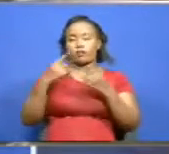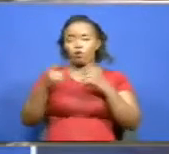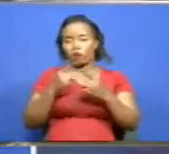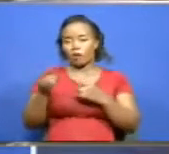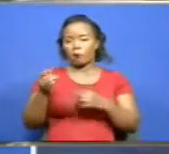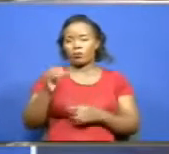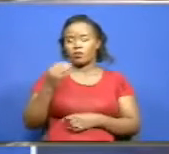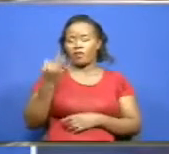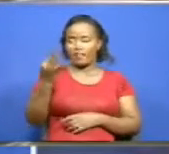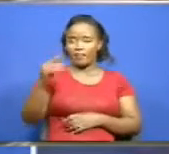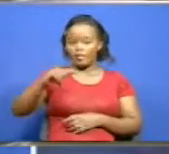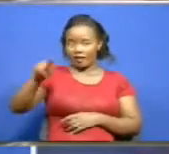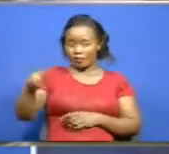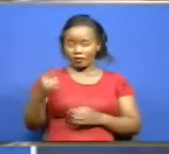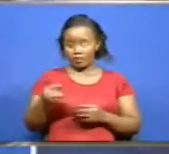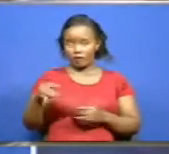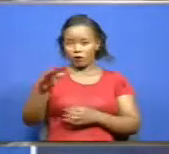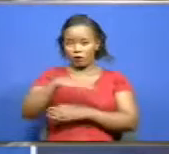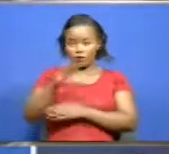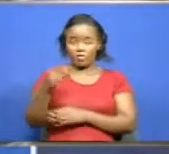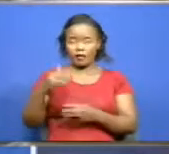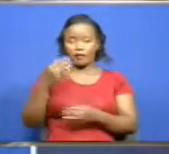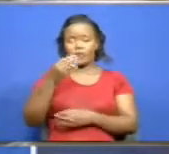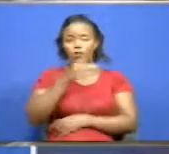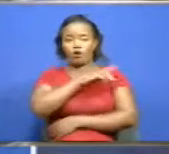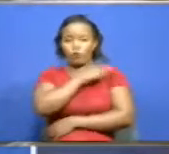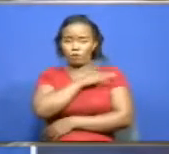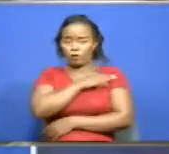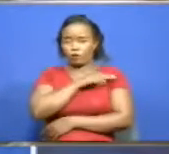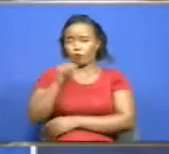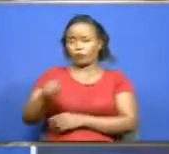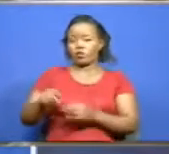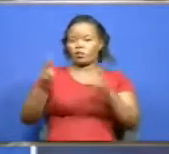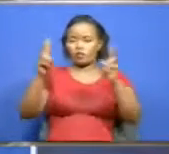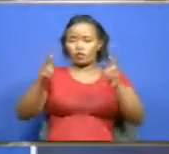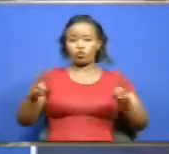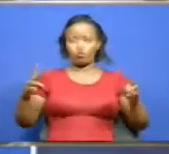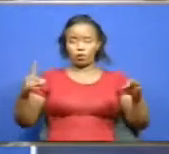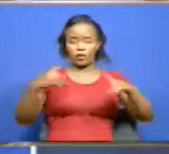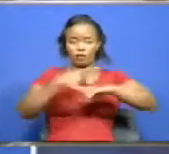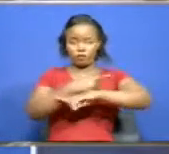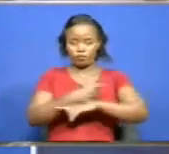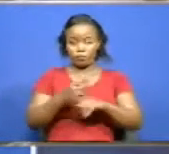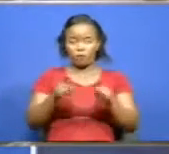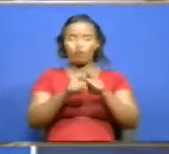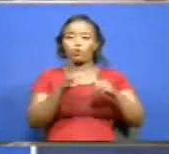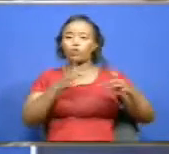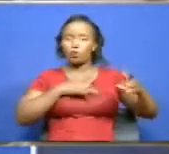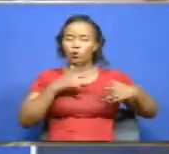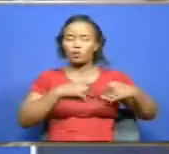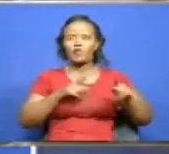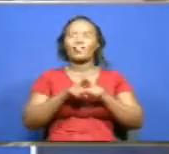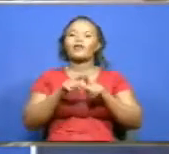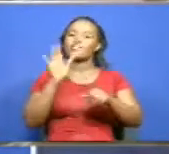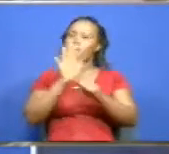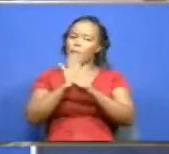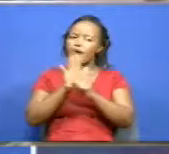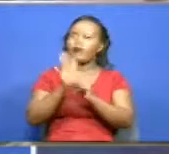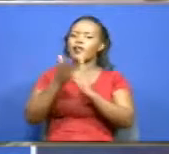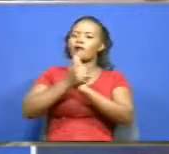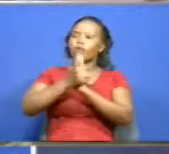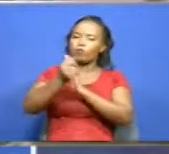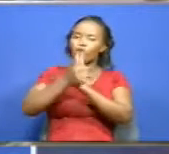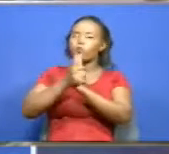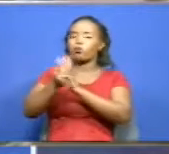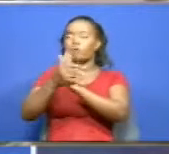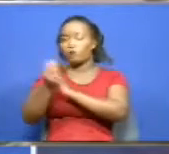doses which are in the clinics. That's a separate issue, and it might have a concern, and there are many specialists who will tell us